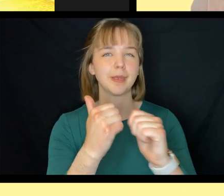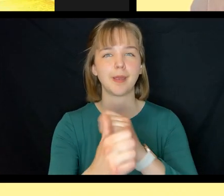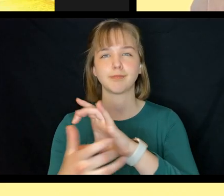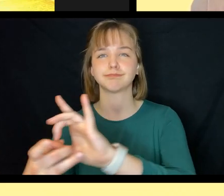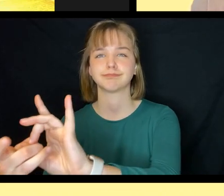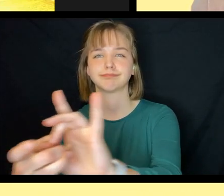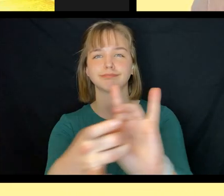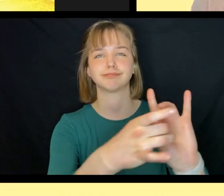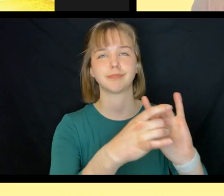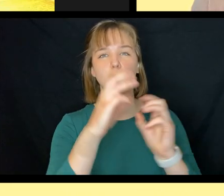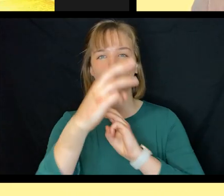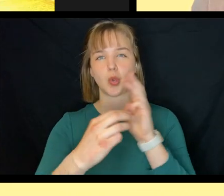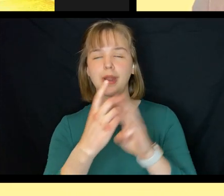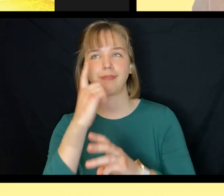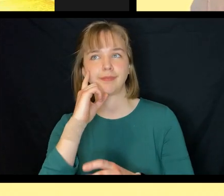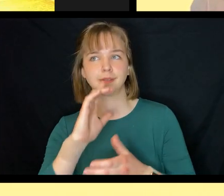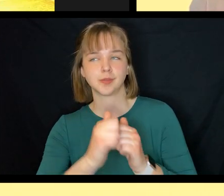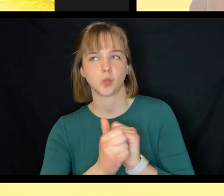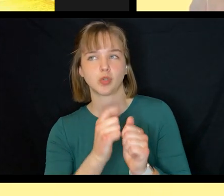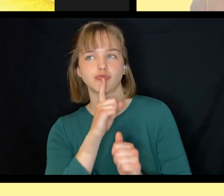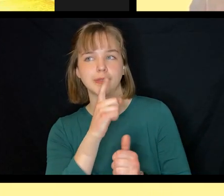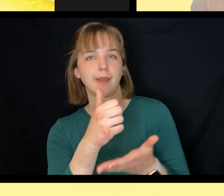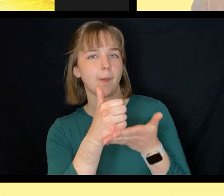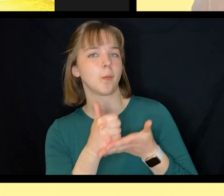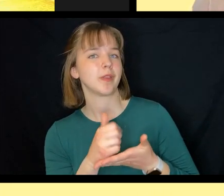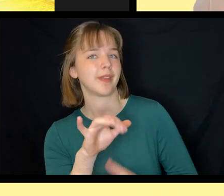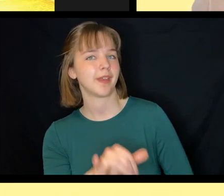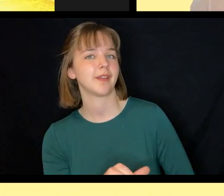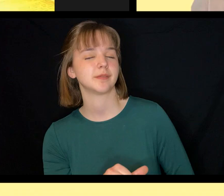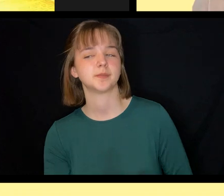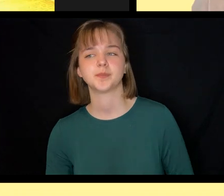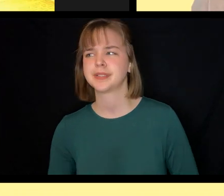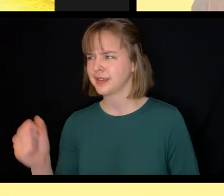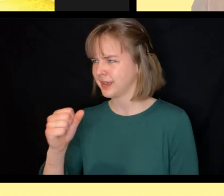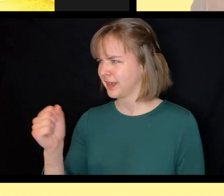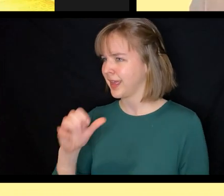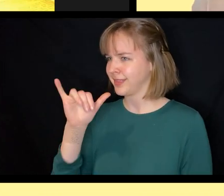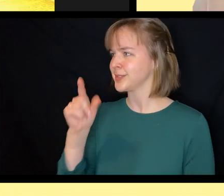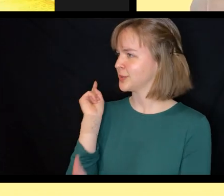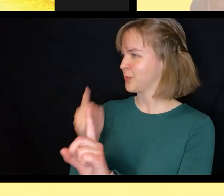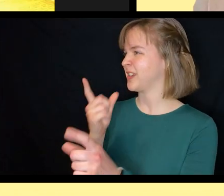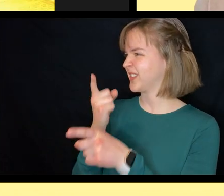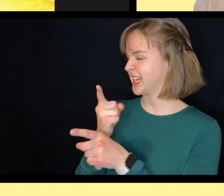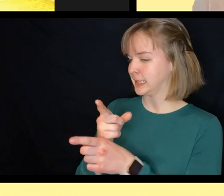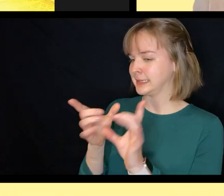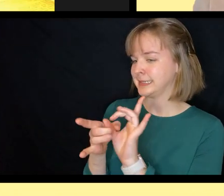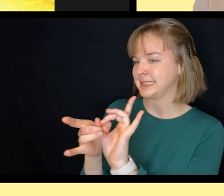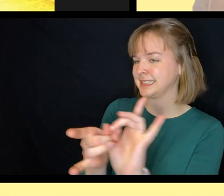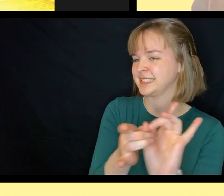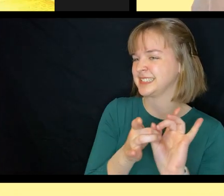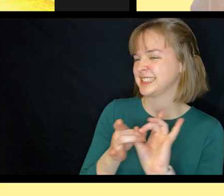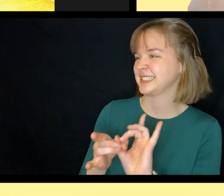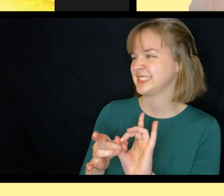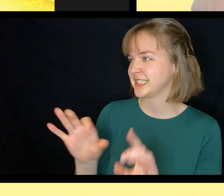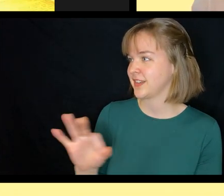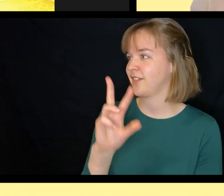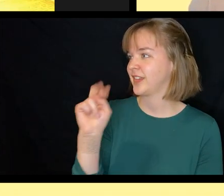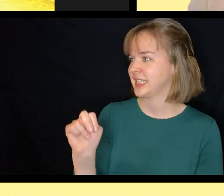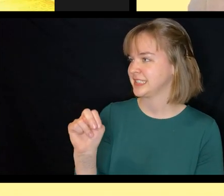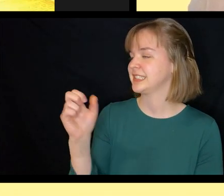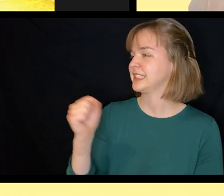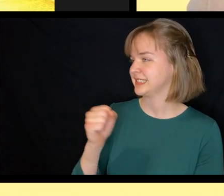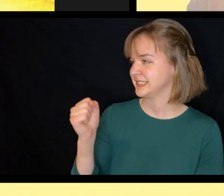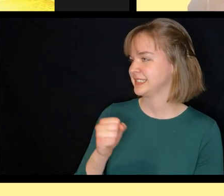sports is just, it connects people, and I think that's a great thing. Definitely. That's why we're in it, I think. Yeah, absolutely. It's so